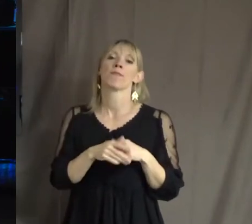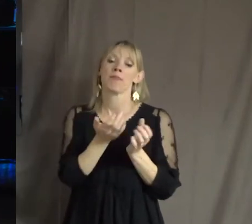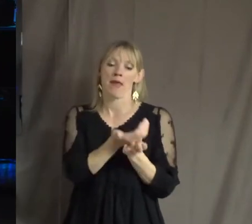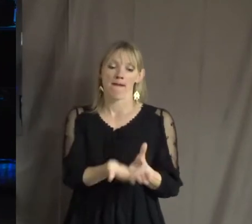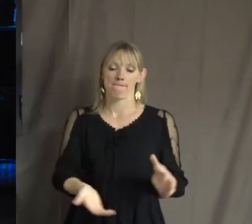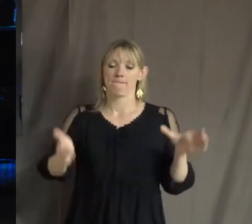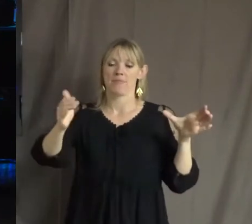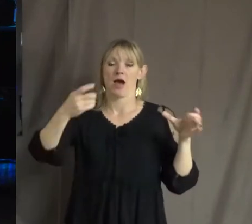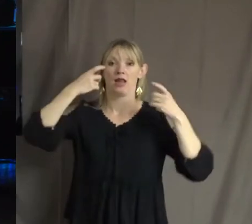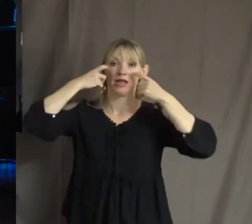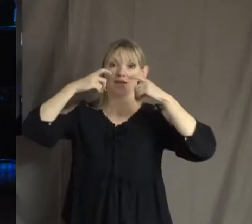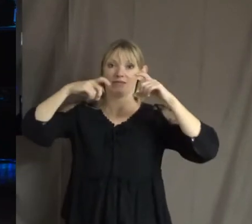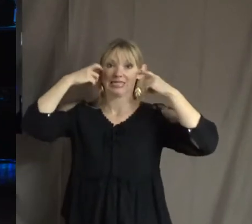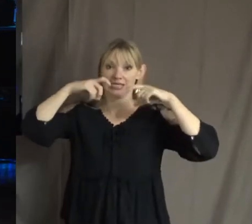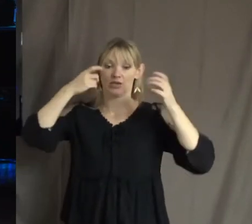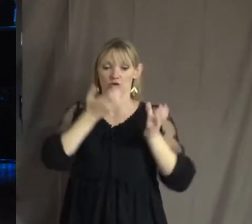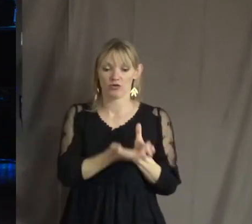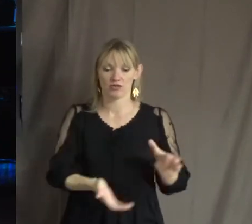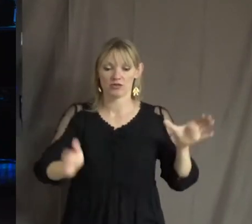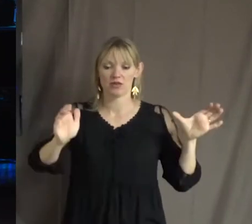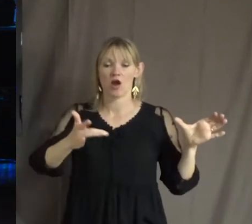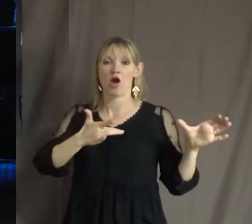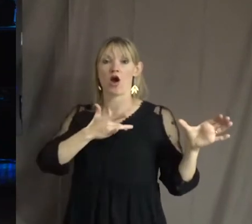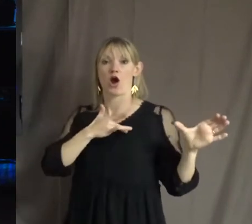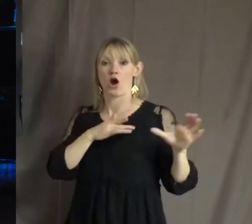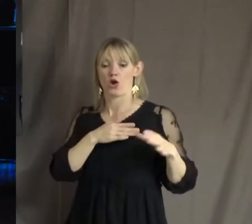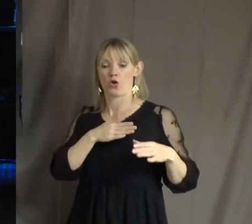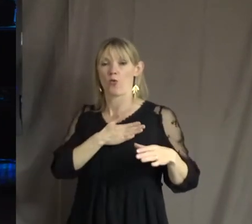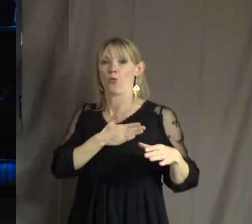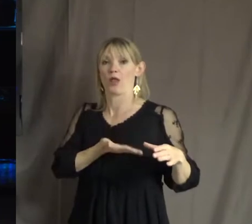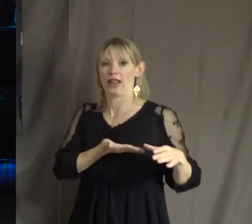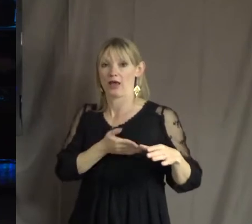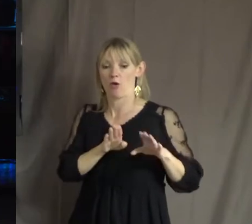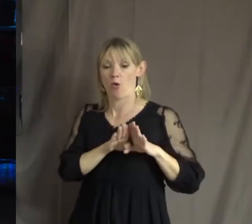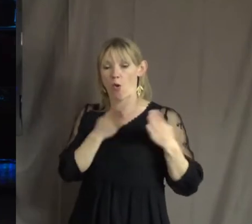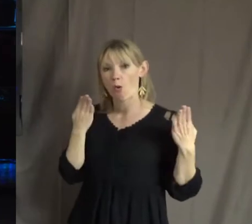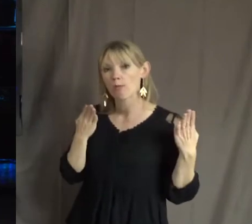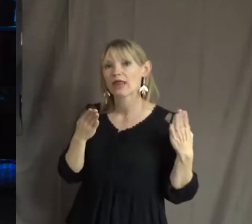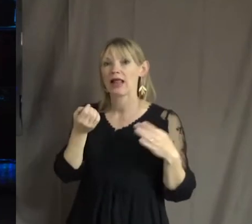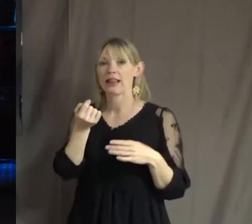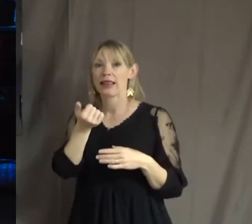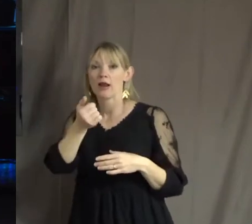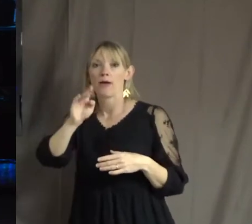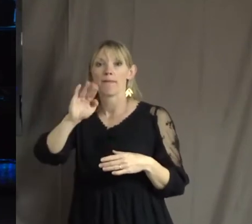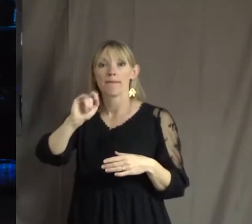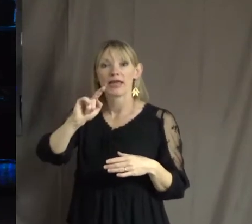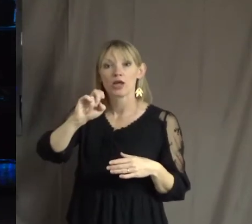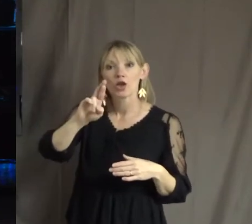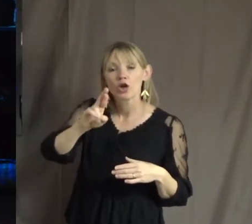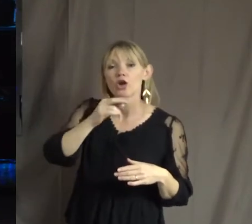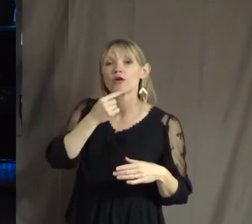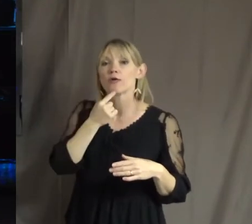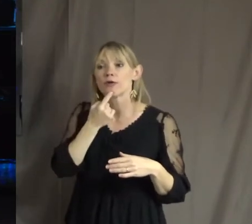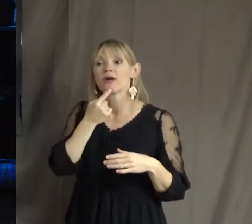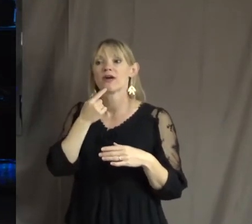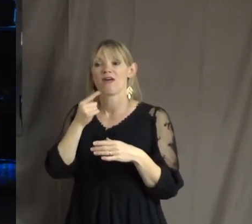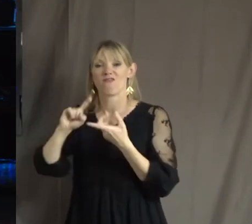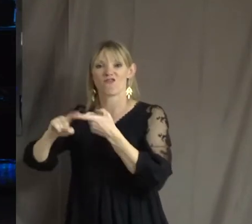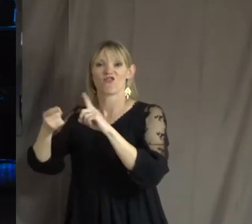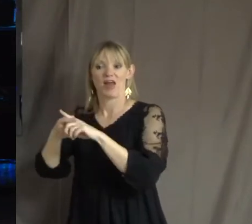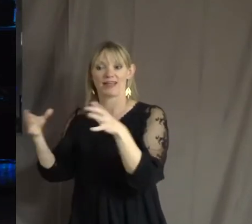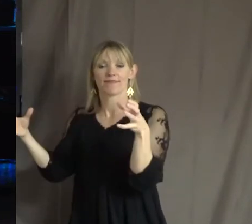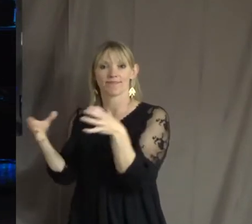full tears, one heart willing to be broken open, a dash of bitters, a bunch of good friends,